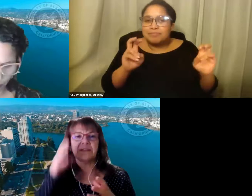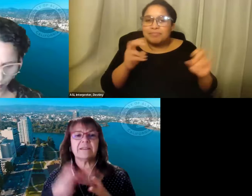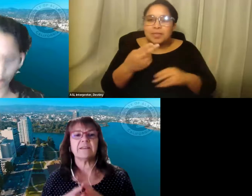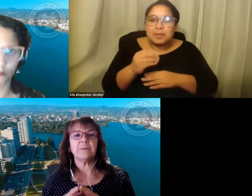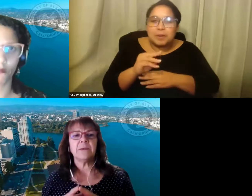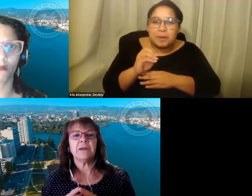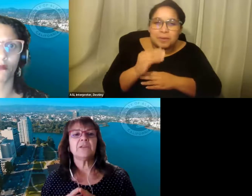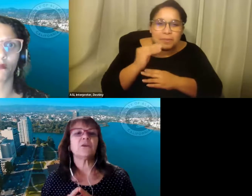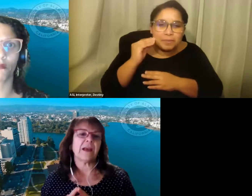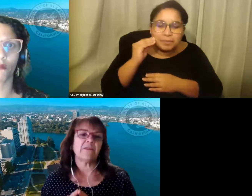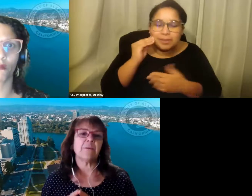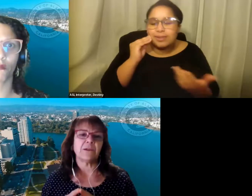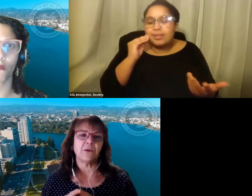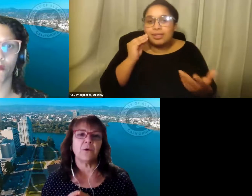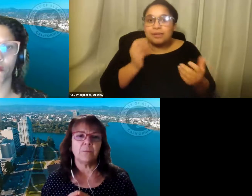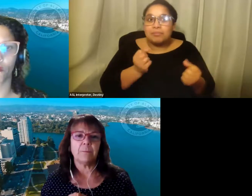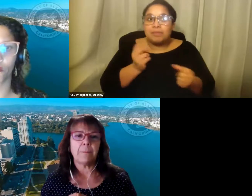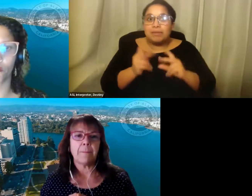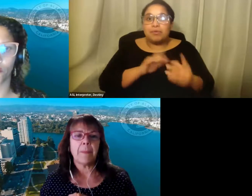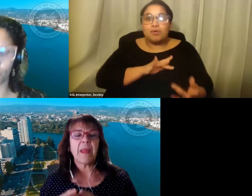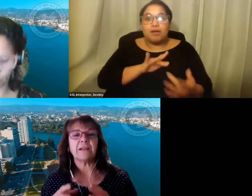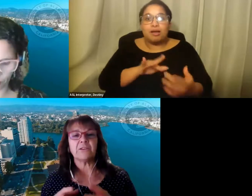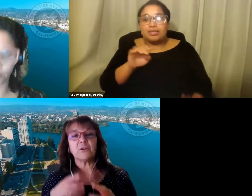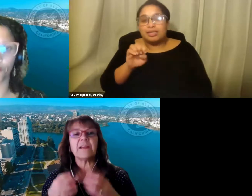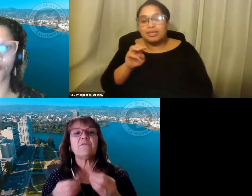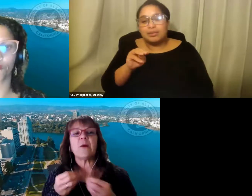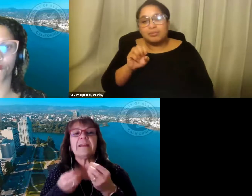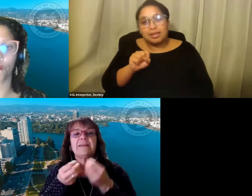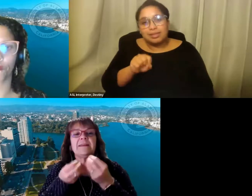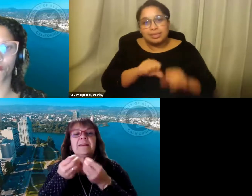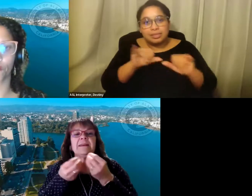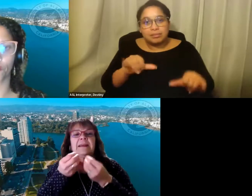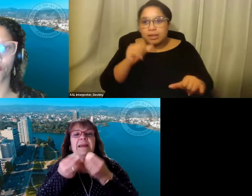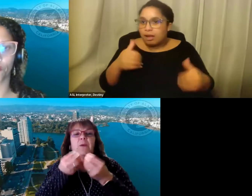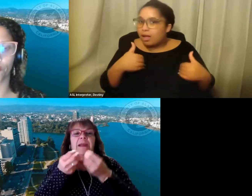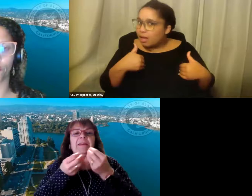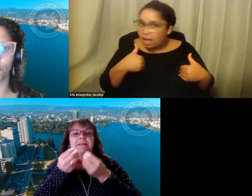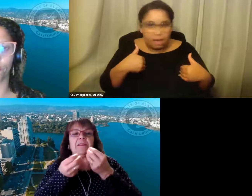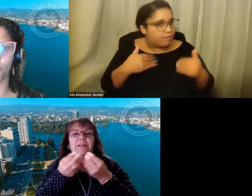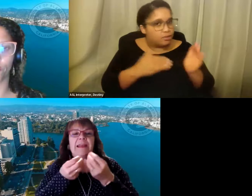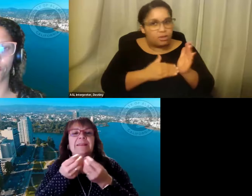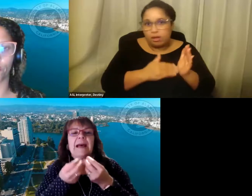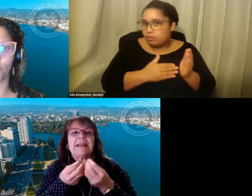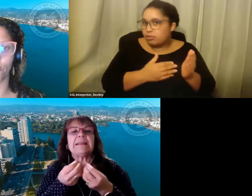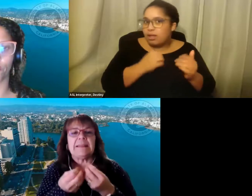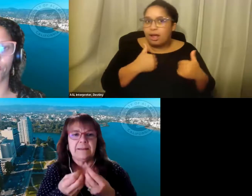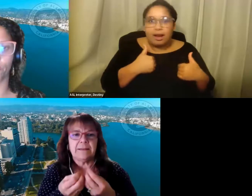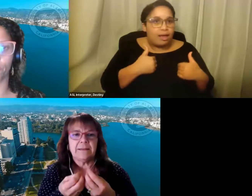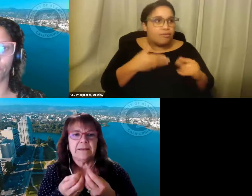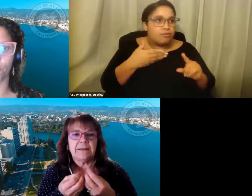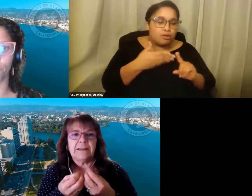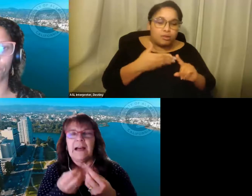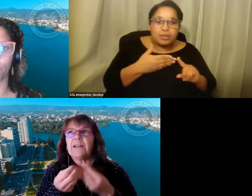the EMS system don't have a medical home. And so they've waited and waited, with